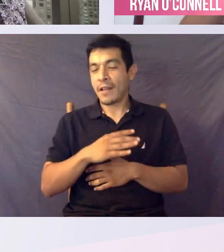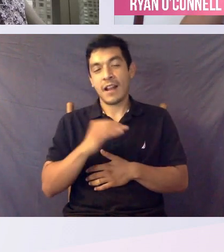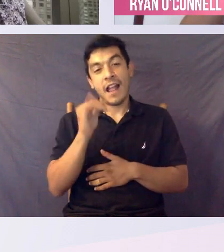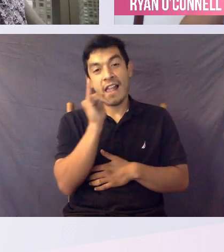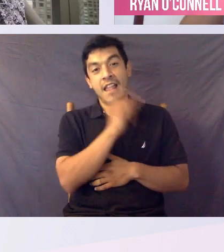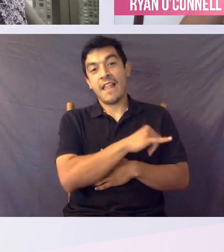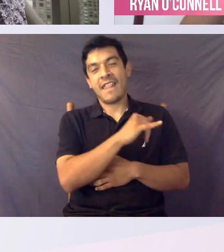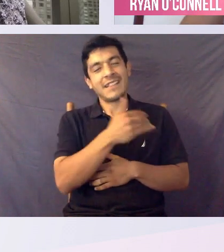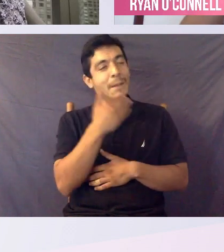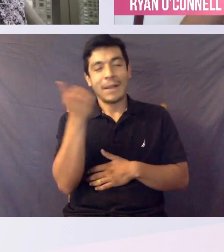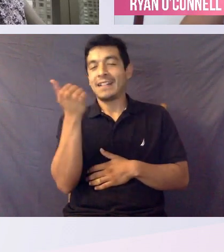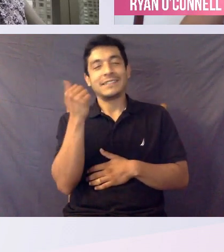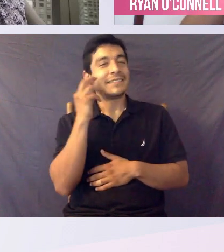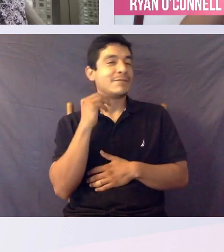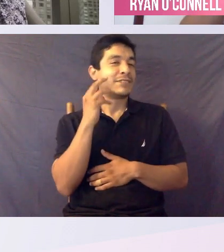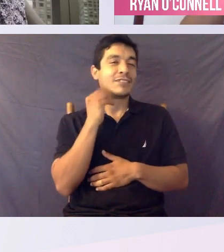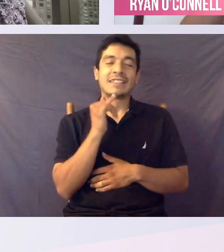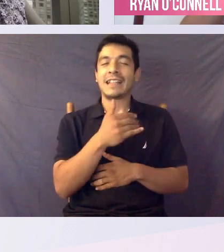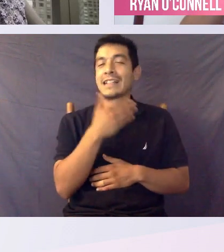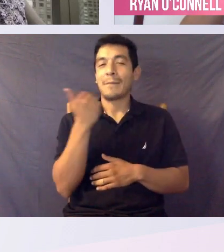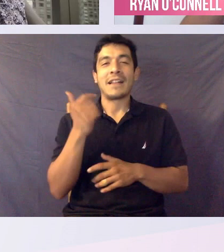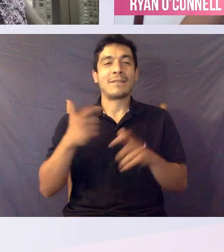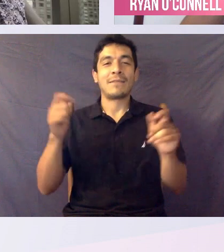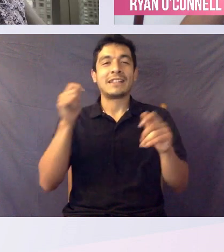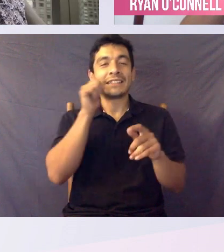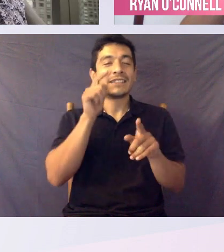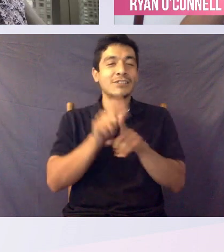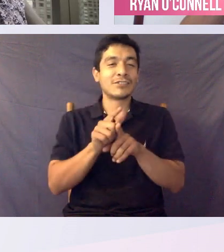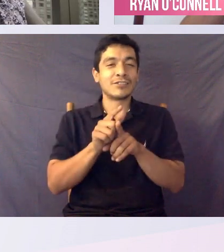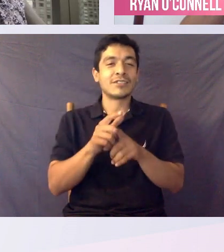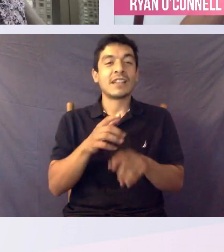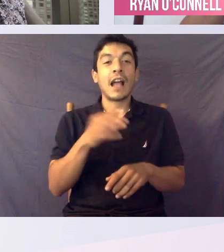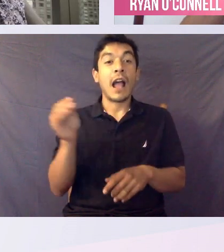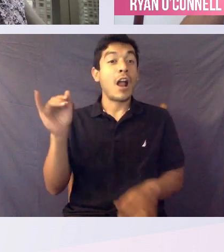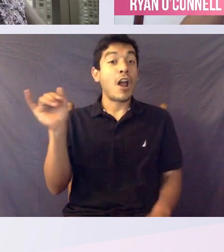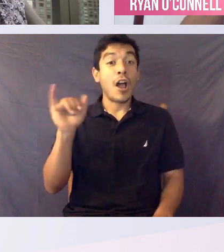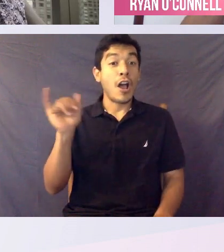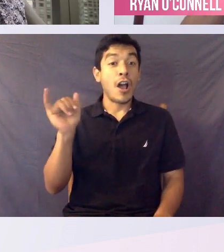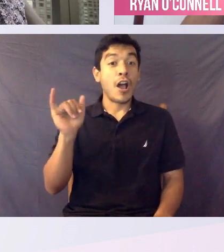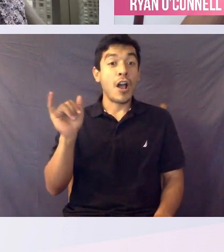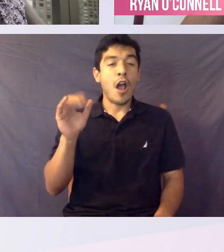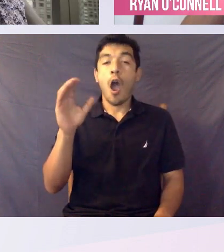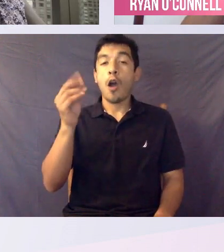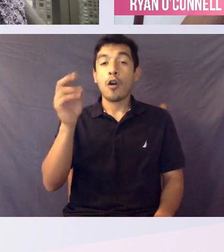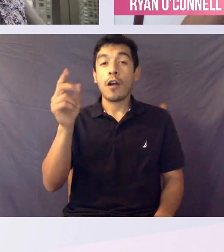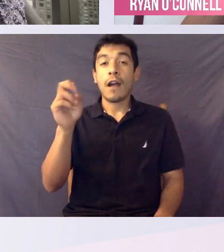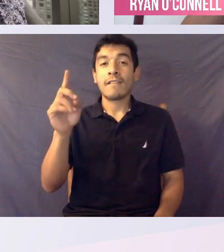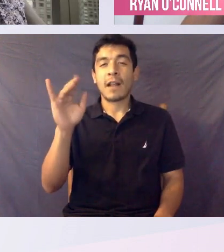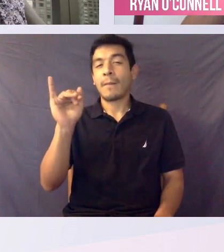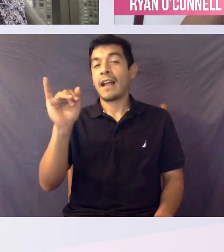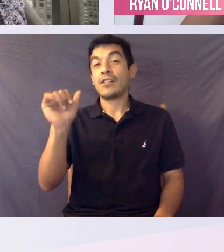just the best. They're just like the best big sisters. They're awesome in that. And it was also choreographed by James Aslop.